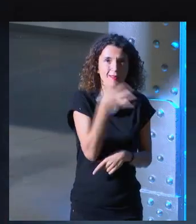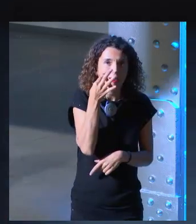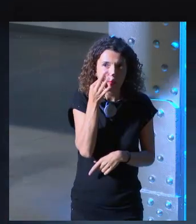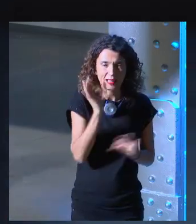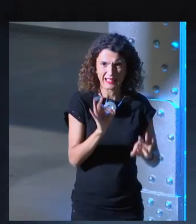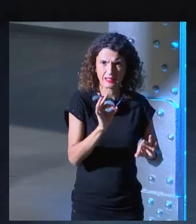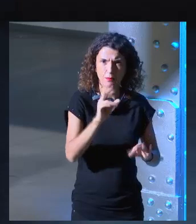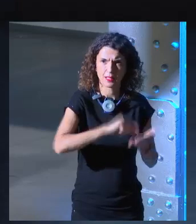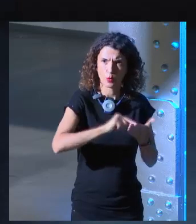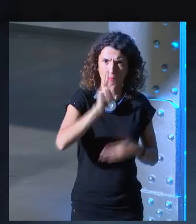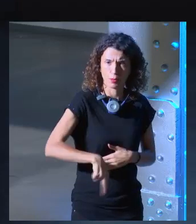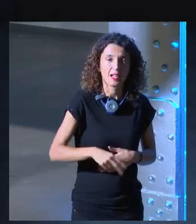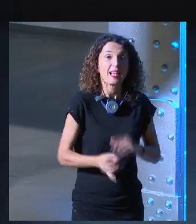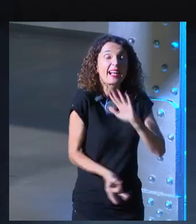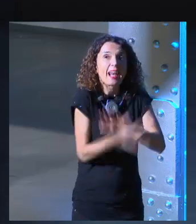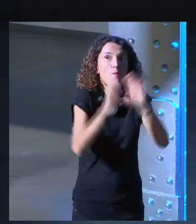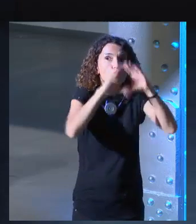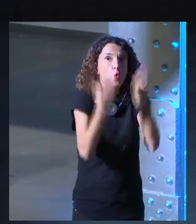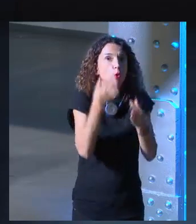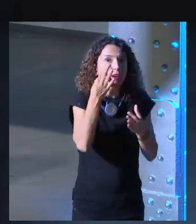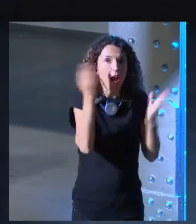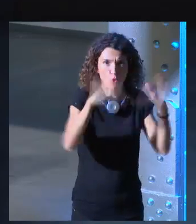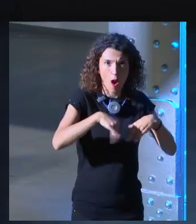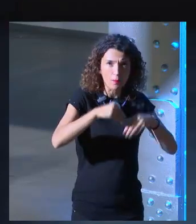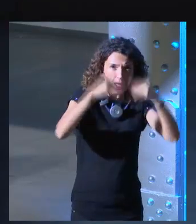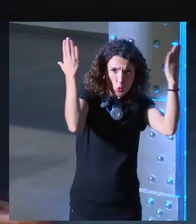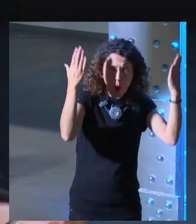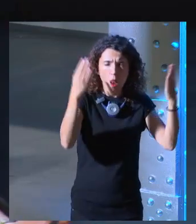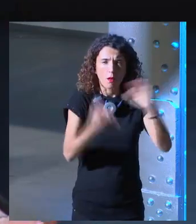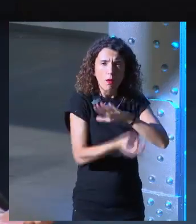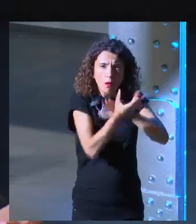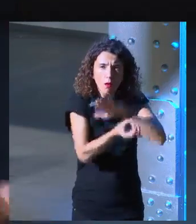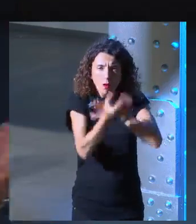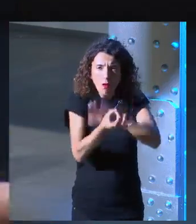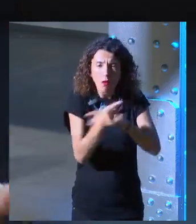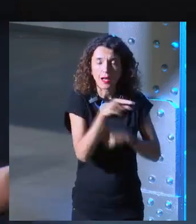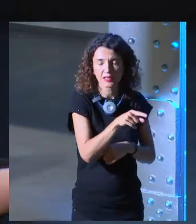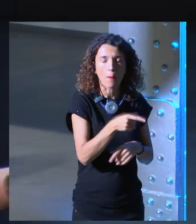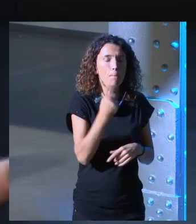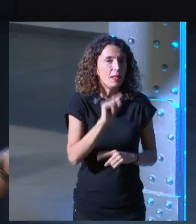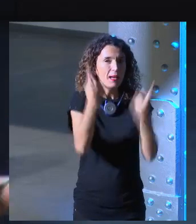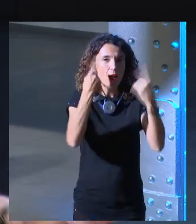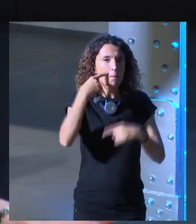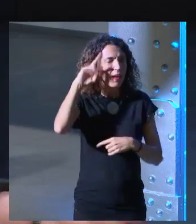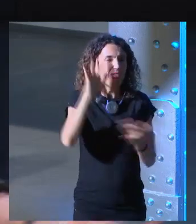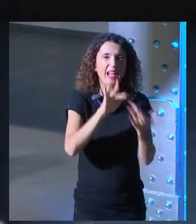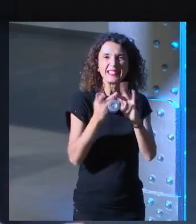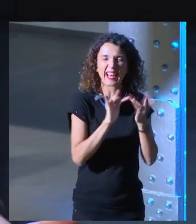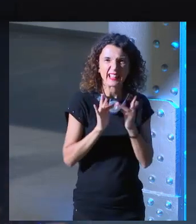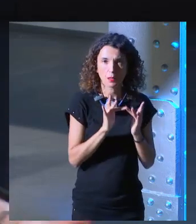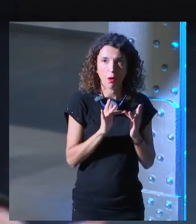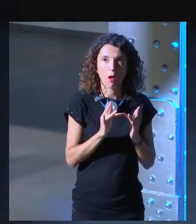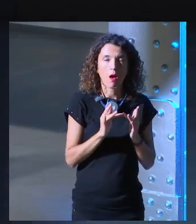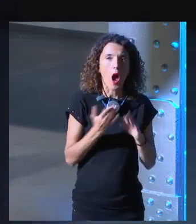virtual world, and it's also the first interactive experience. Long before we were thinking of doing this with